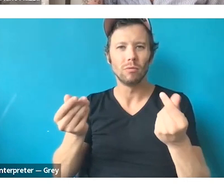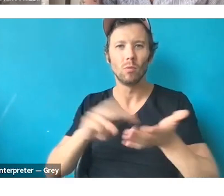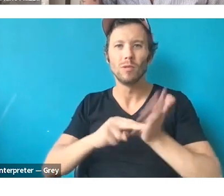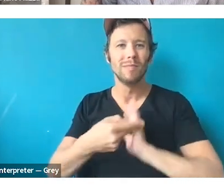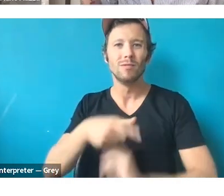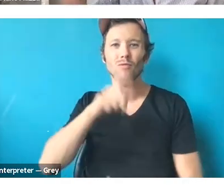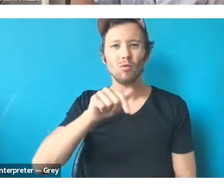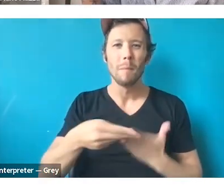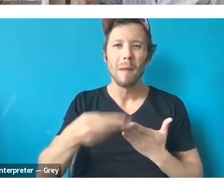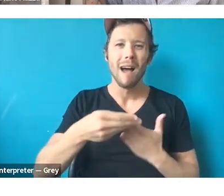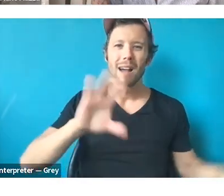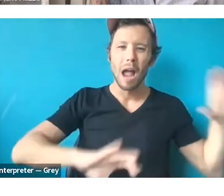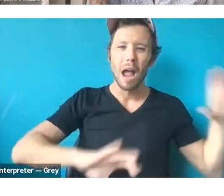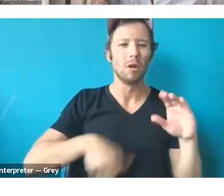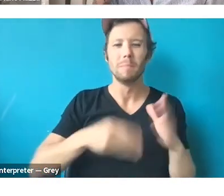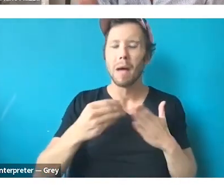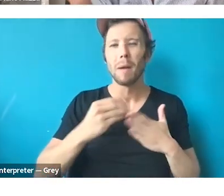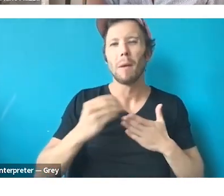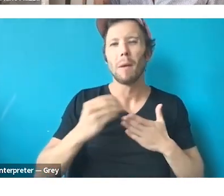be mindful of is they can't be